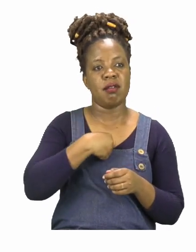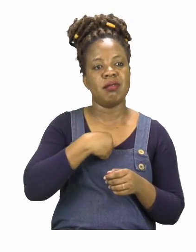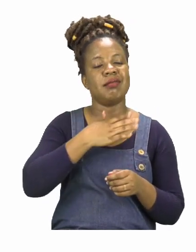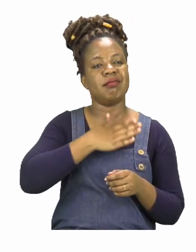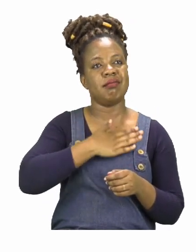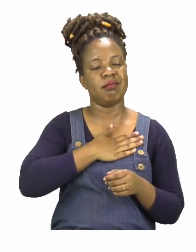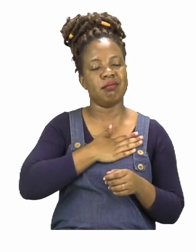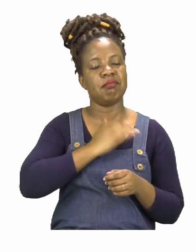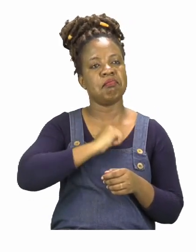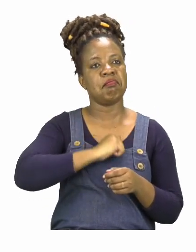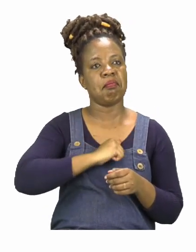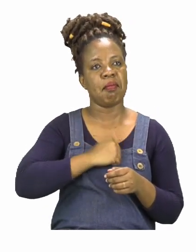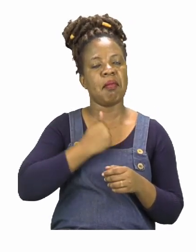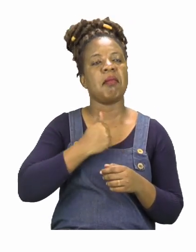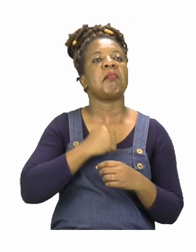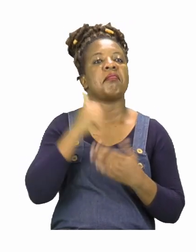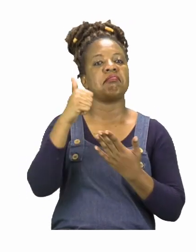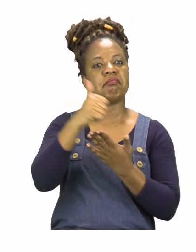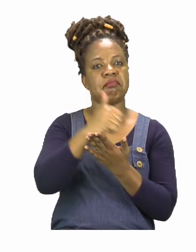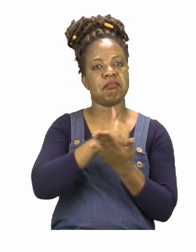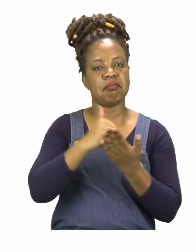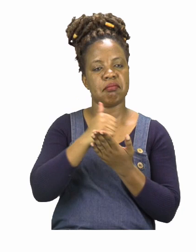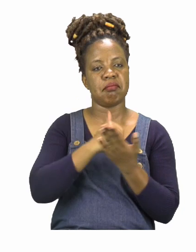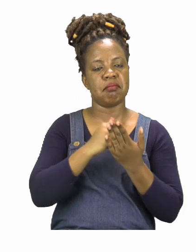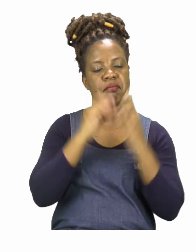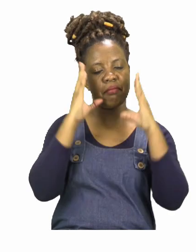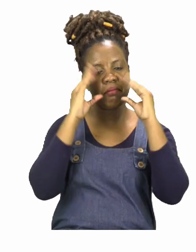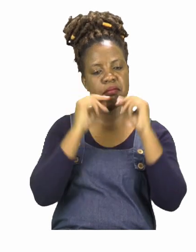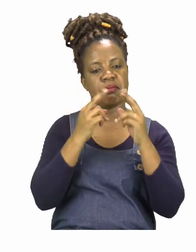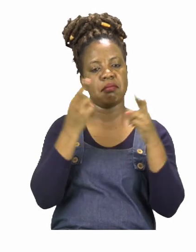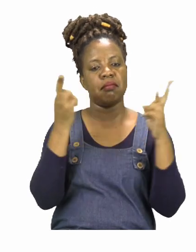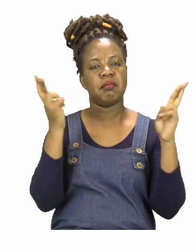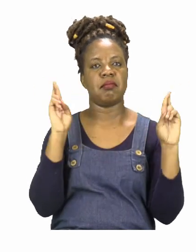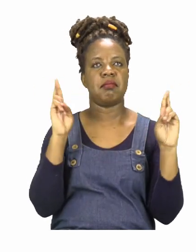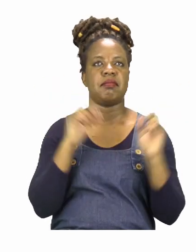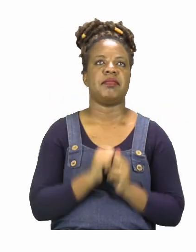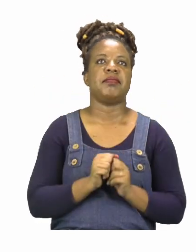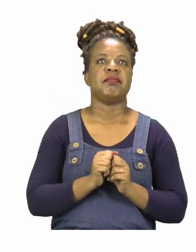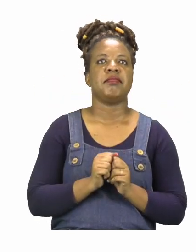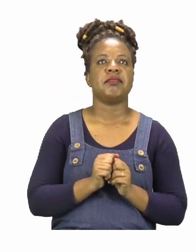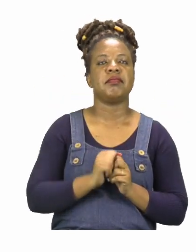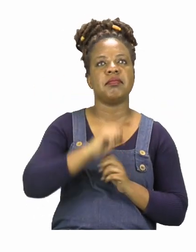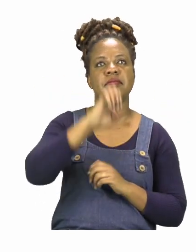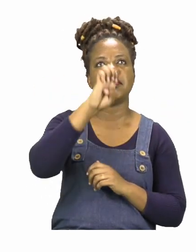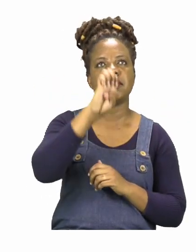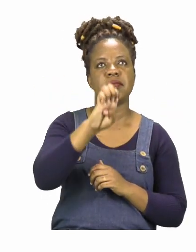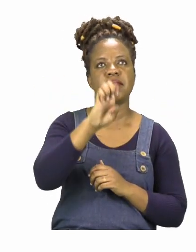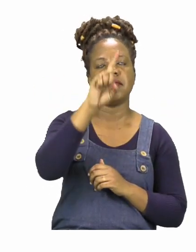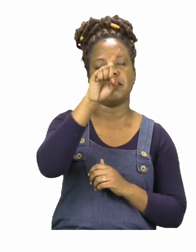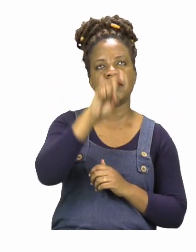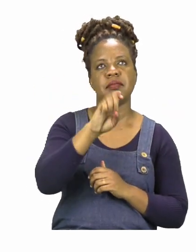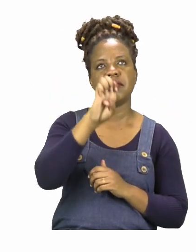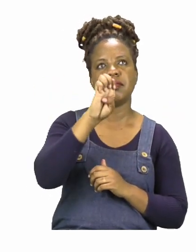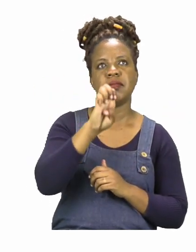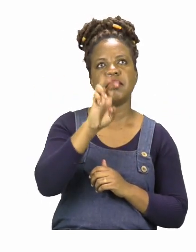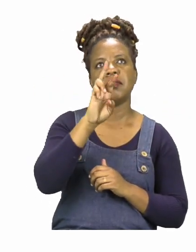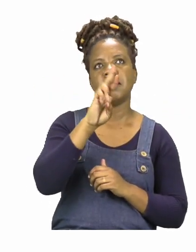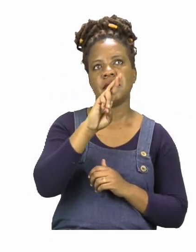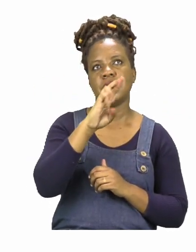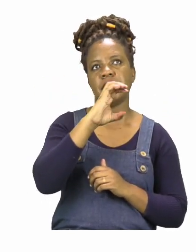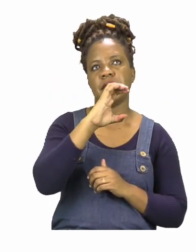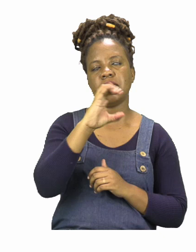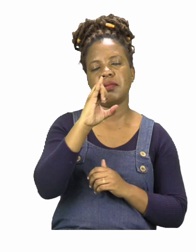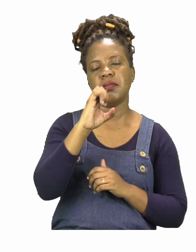The next word that we have is the word exercises. Now, these are activities with physical